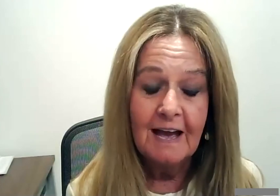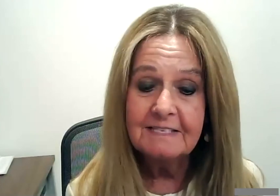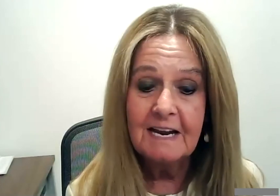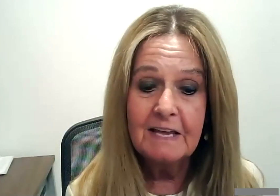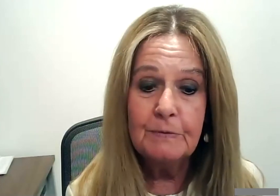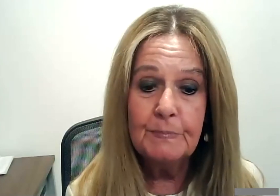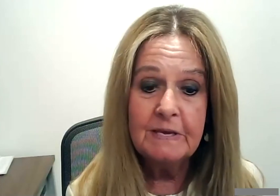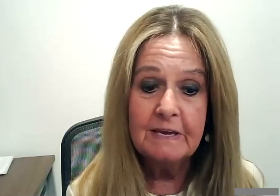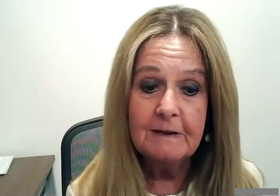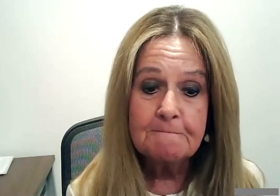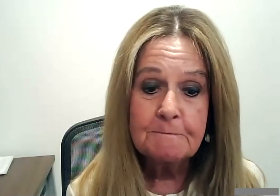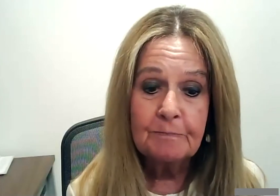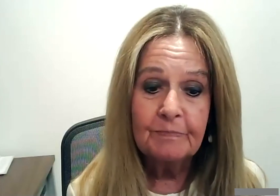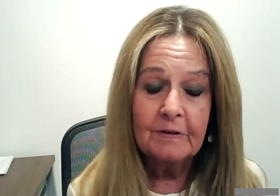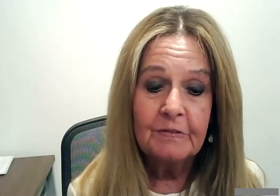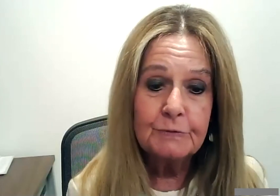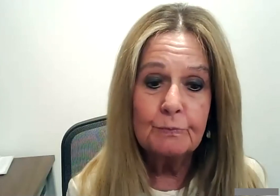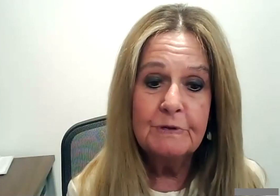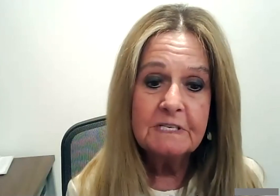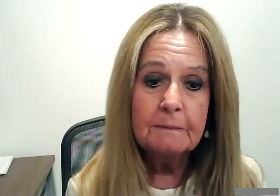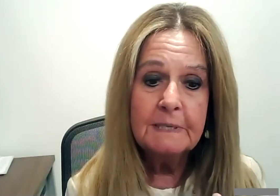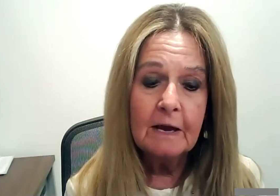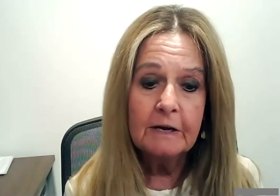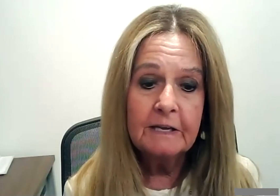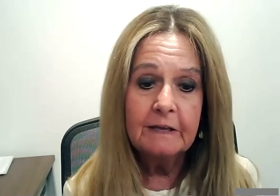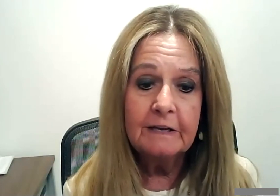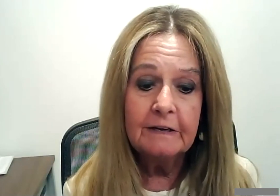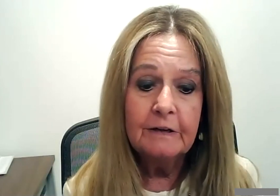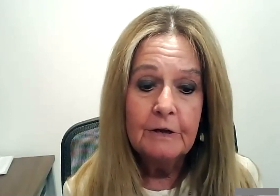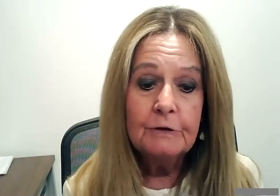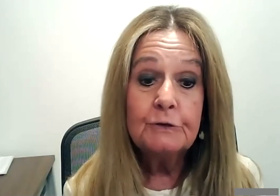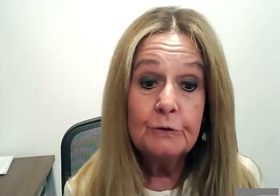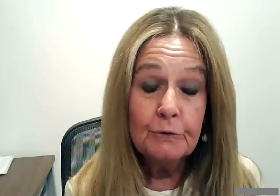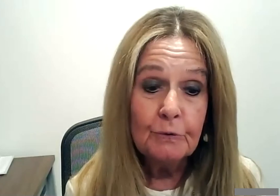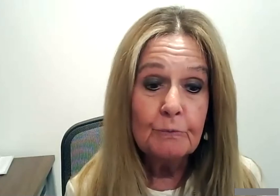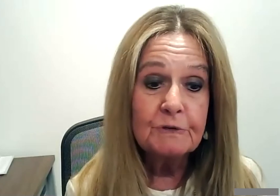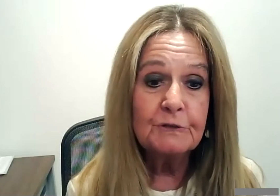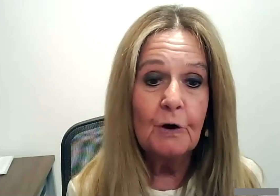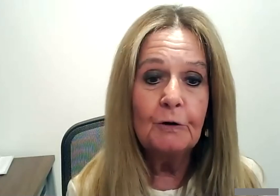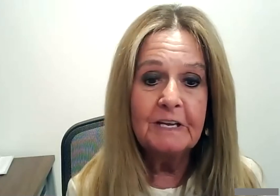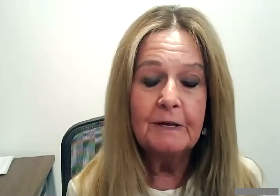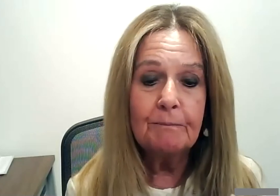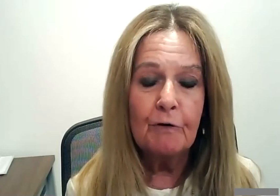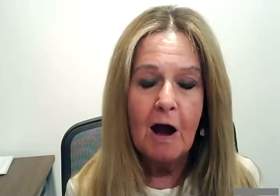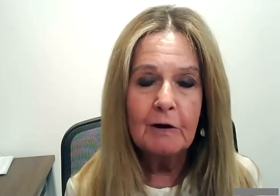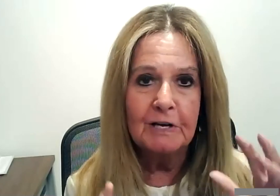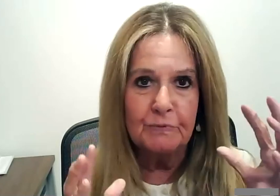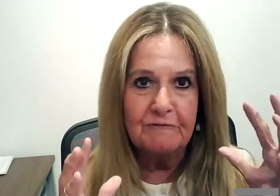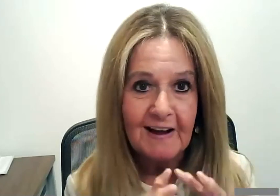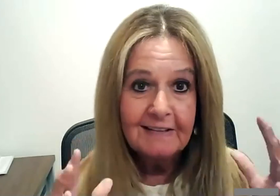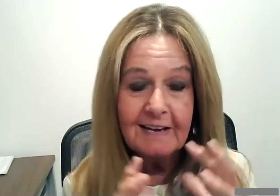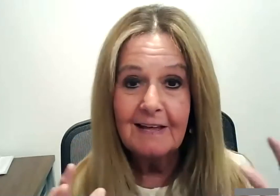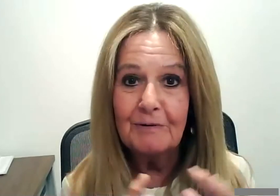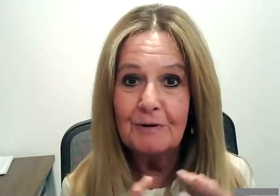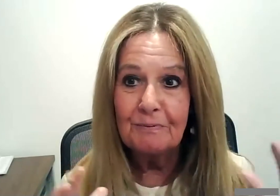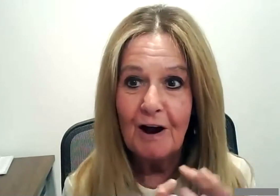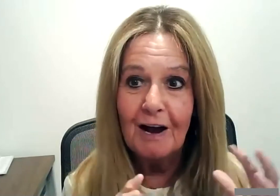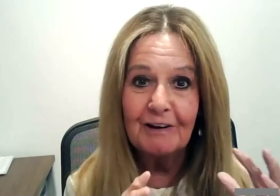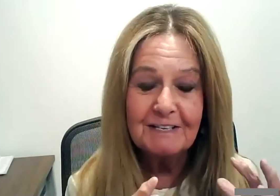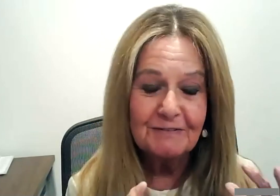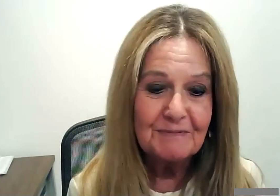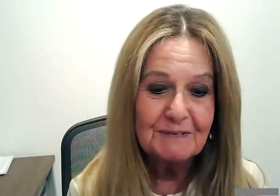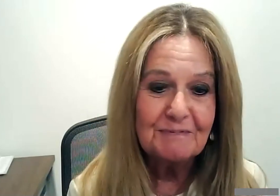student has an IEP that's reasonably calculated to result in progress. We finally got that